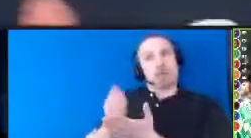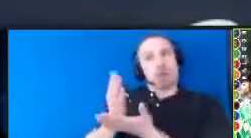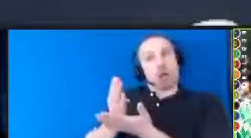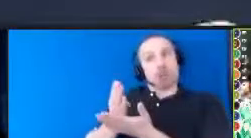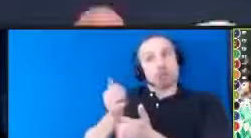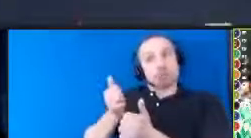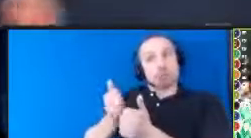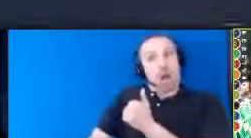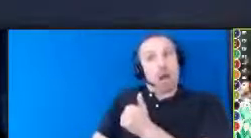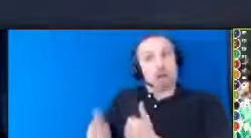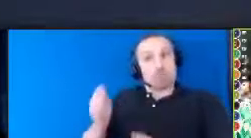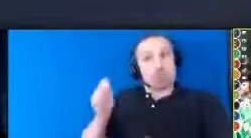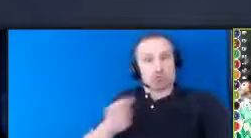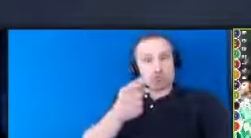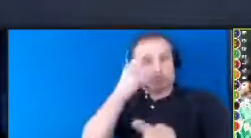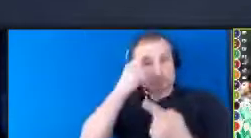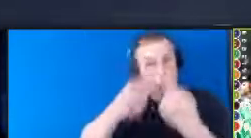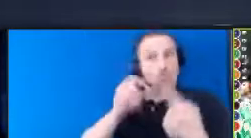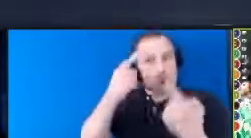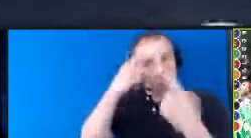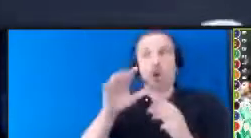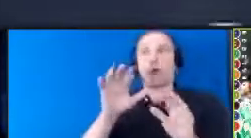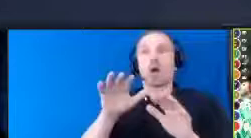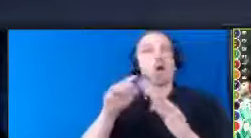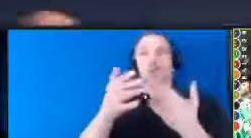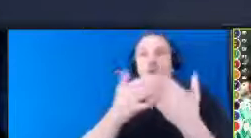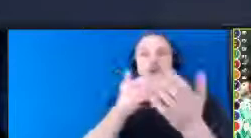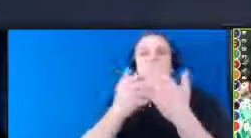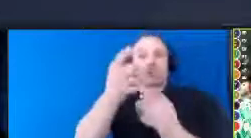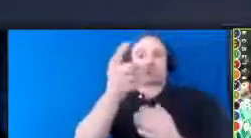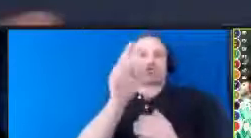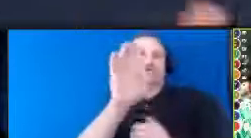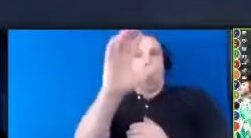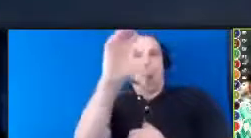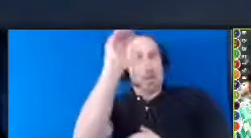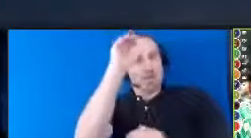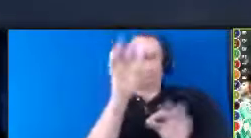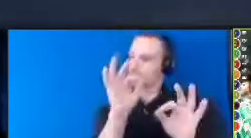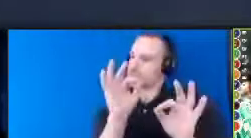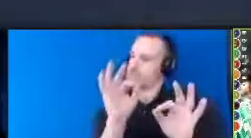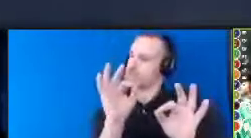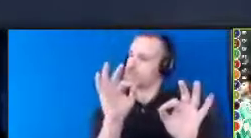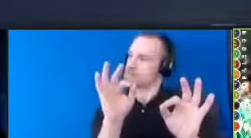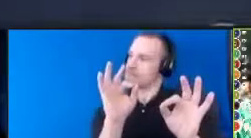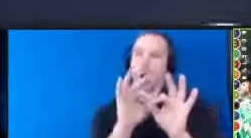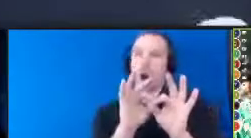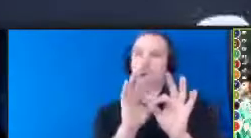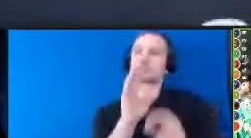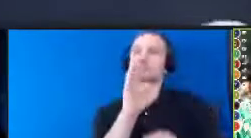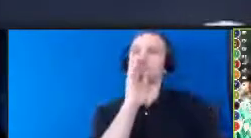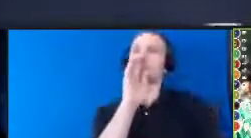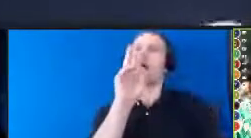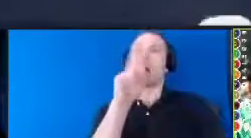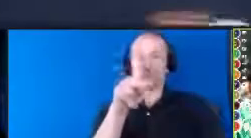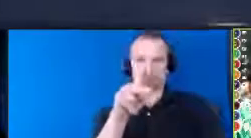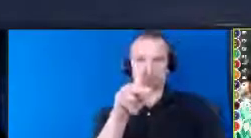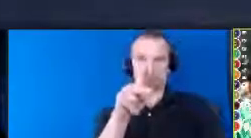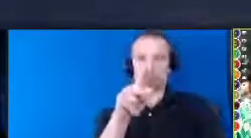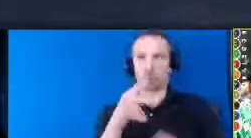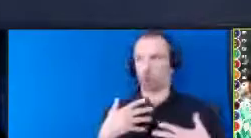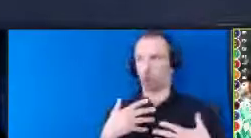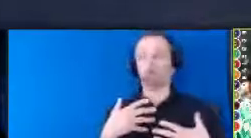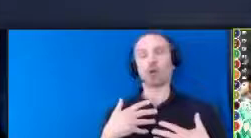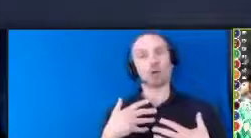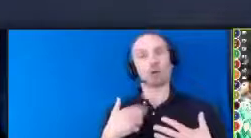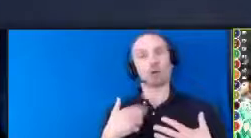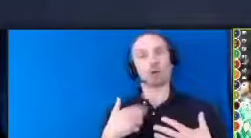we're asking you to express your opinion. We think a great many people will want to make sure that our children don't suffer